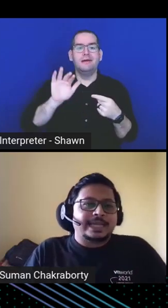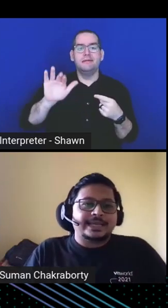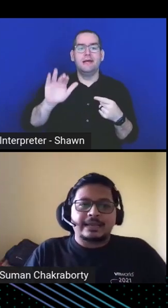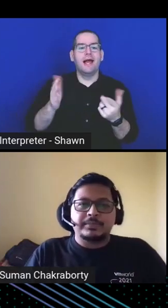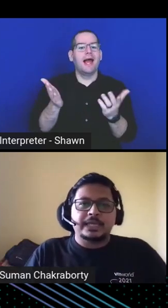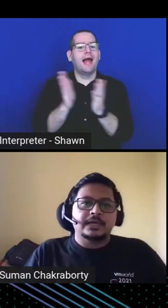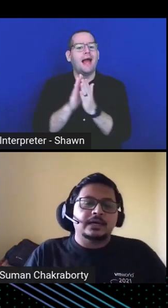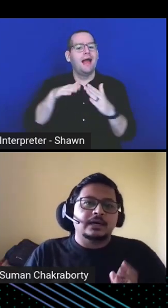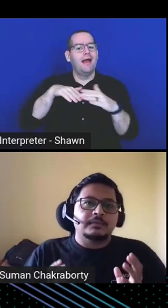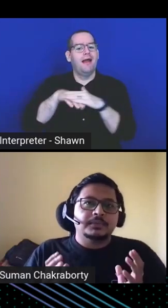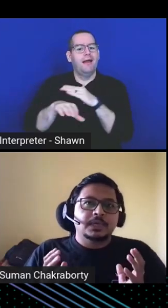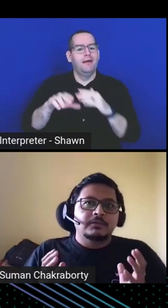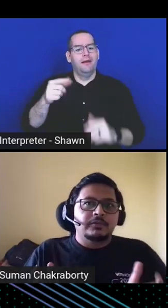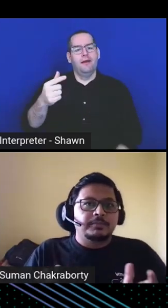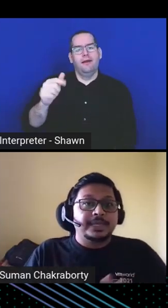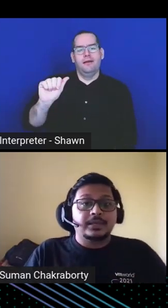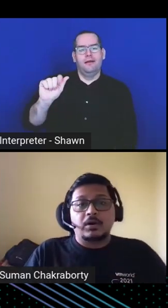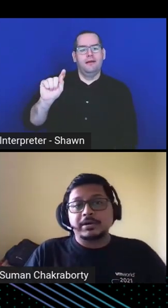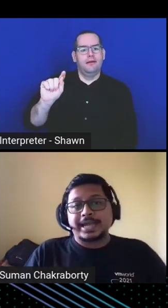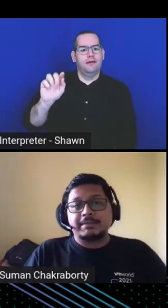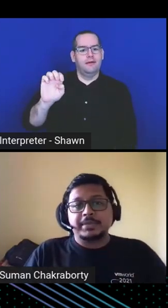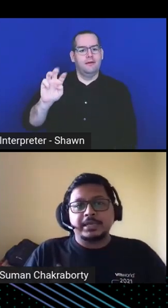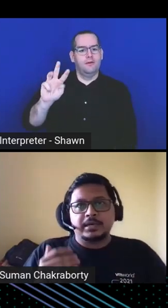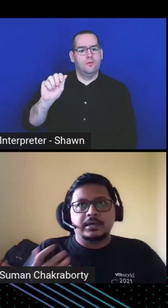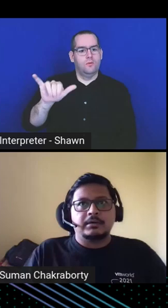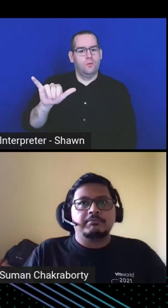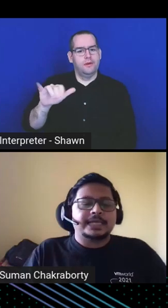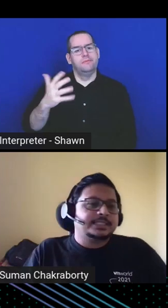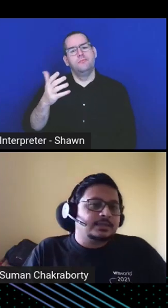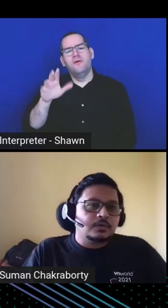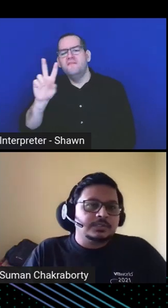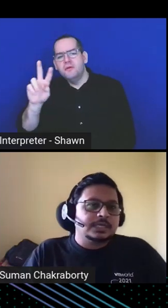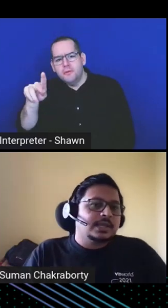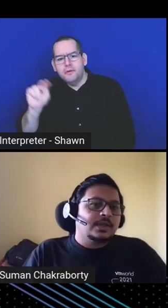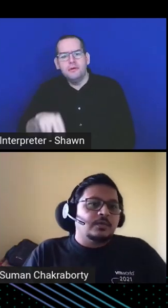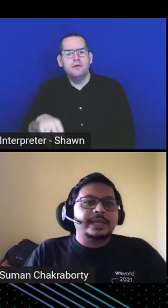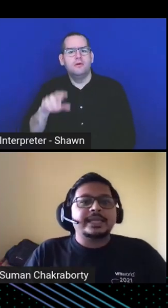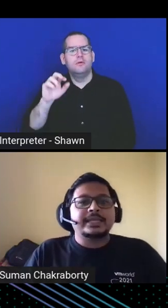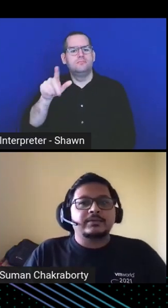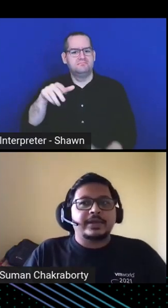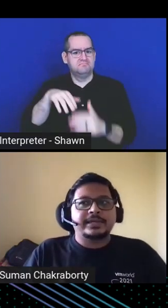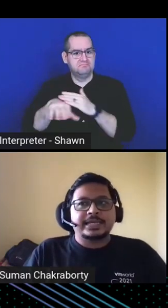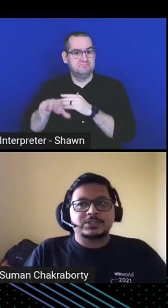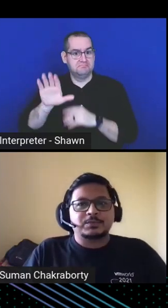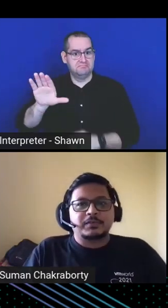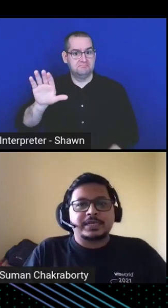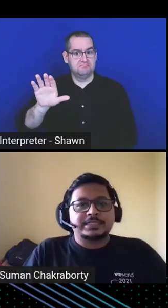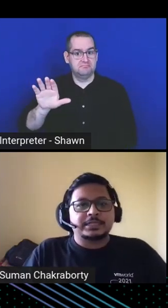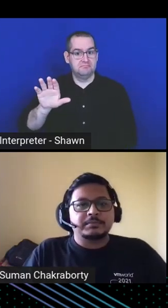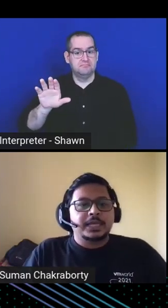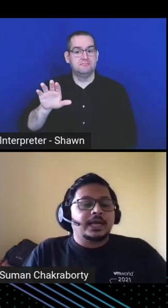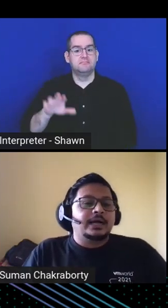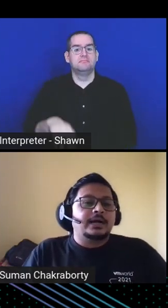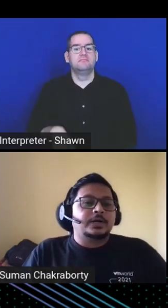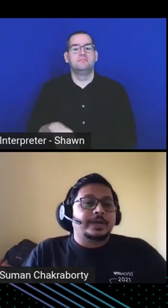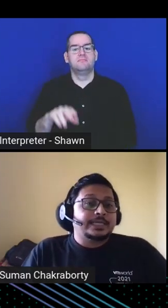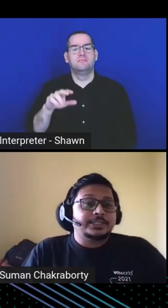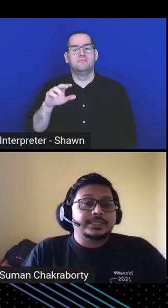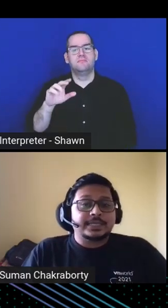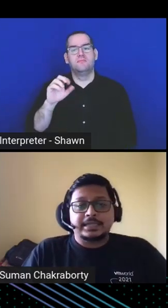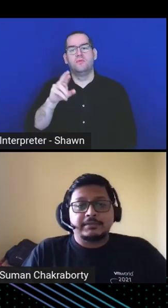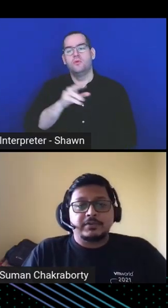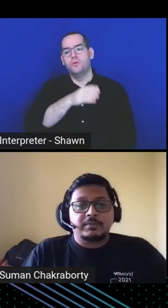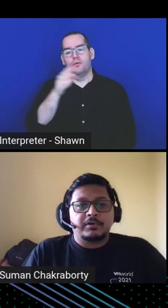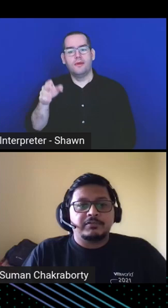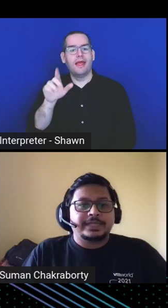node that can be a VPN or can be a bastion host, where he has to provide some